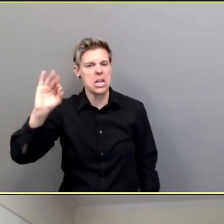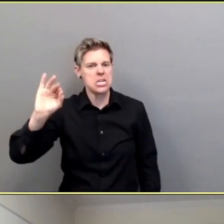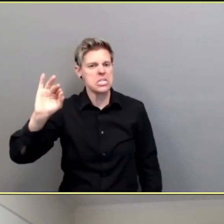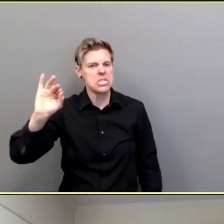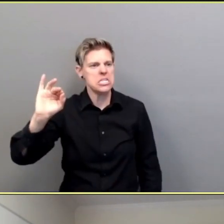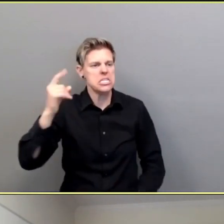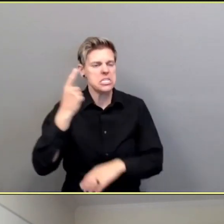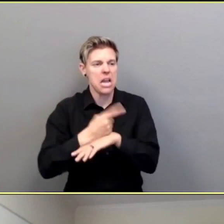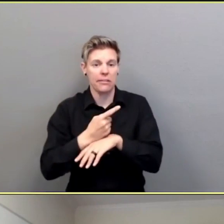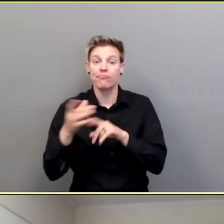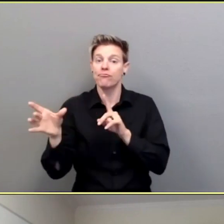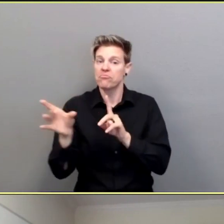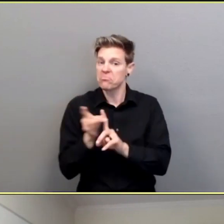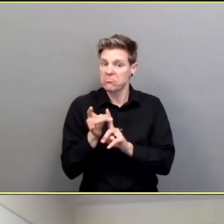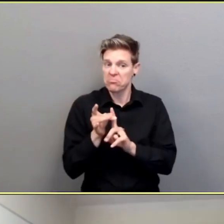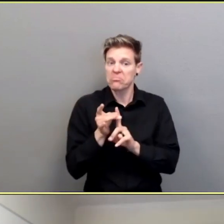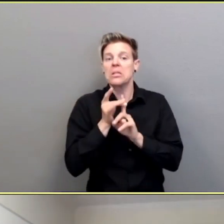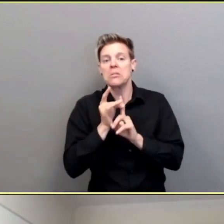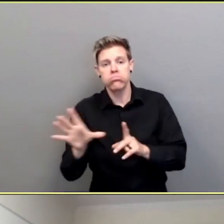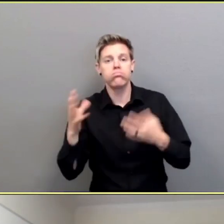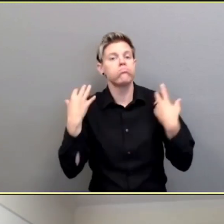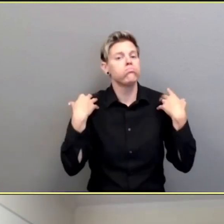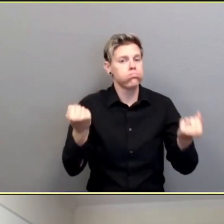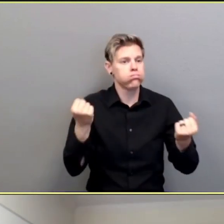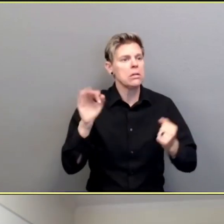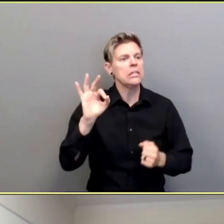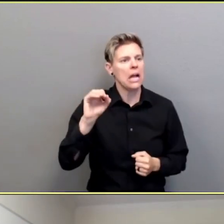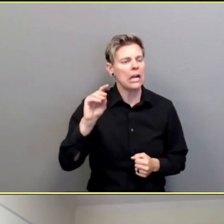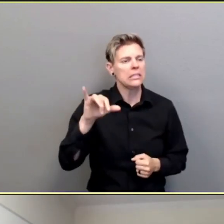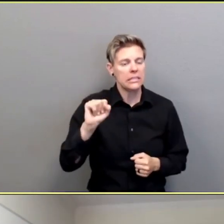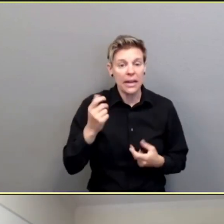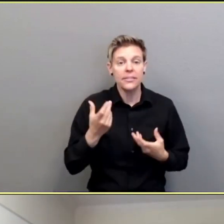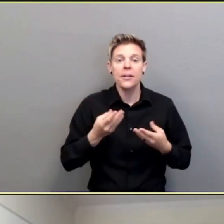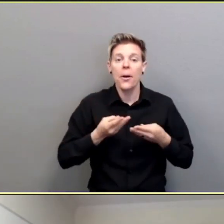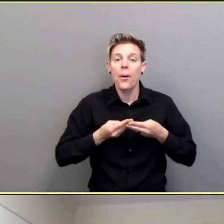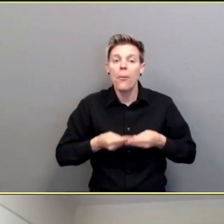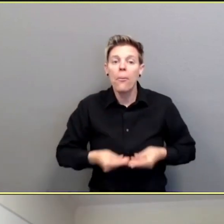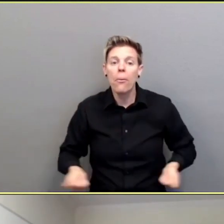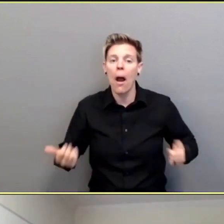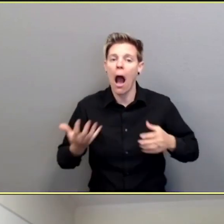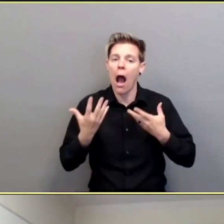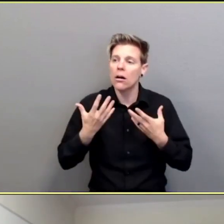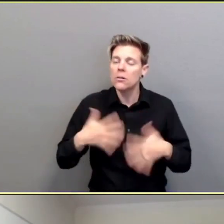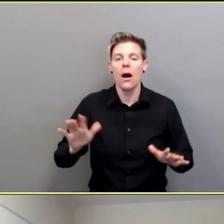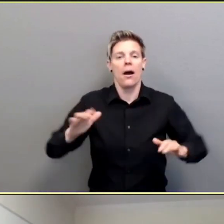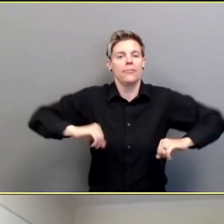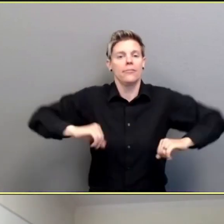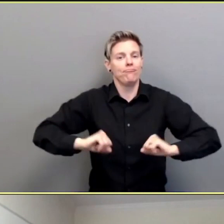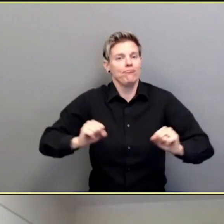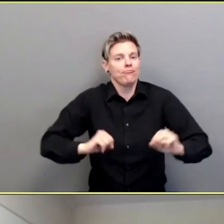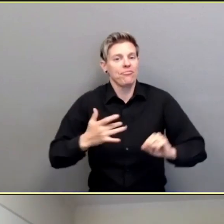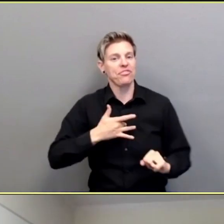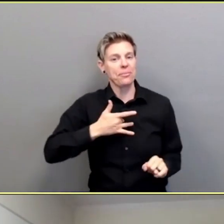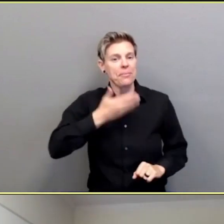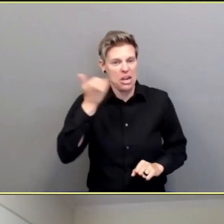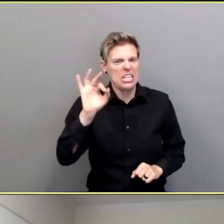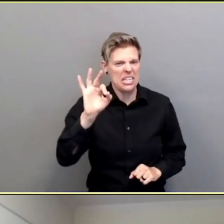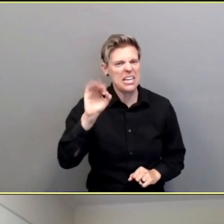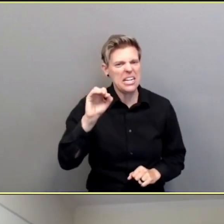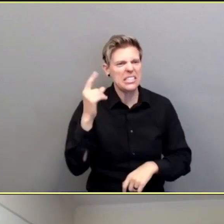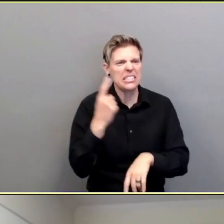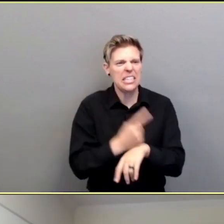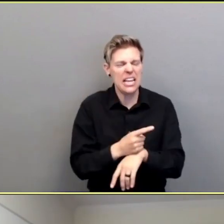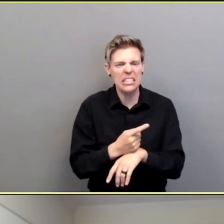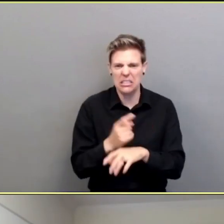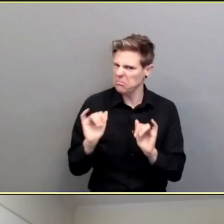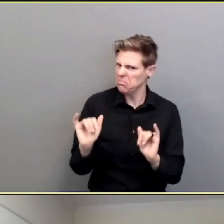my last update on the topic, it hasn't changed. And I really think this is an area that you're going to see